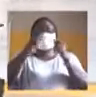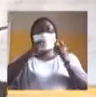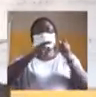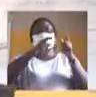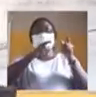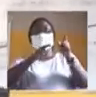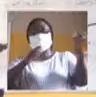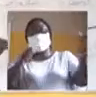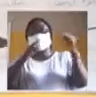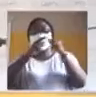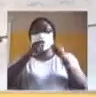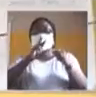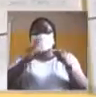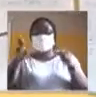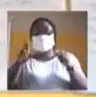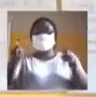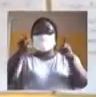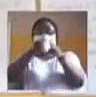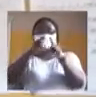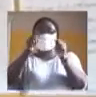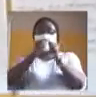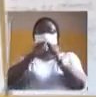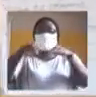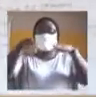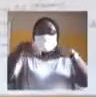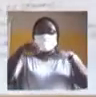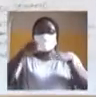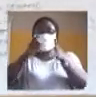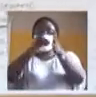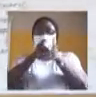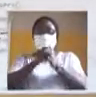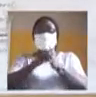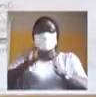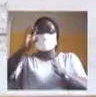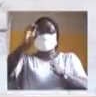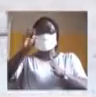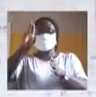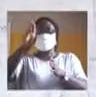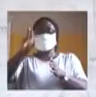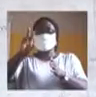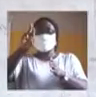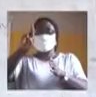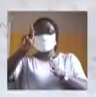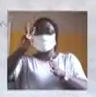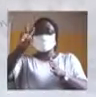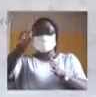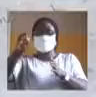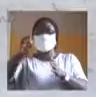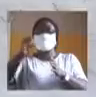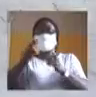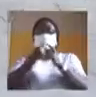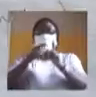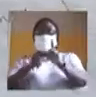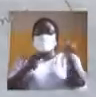types. The derived demand, 2, the joint and complementary demand, 3,